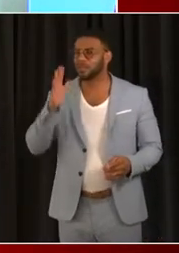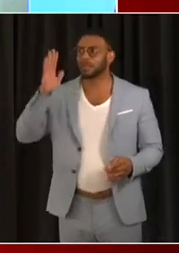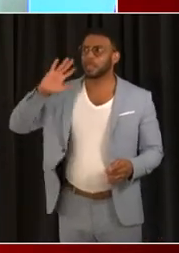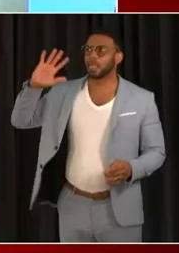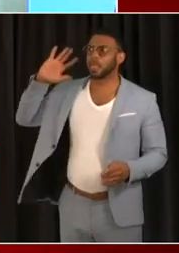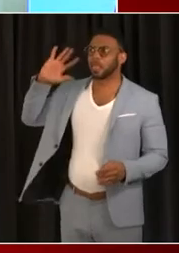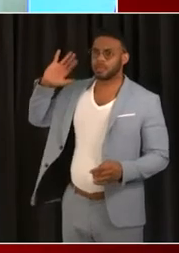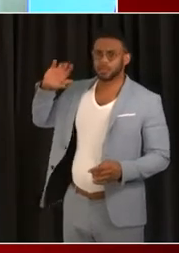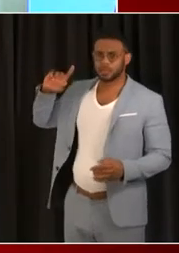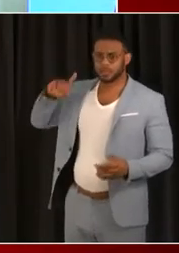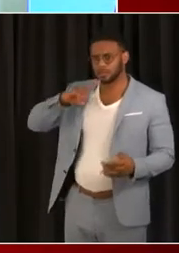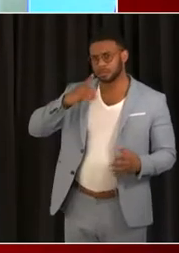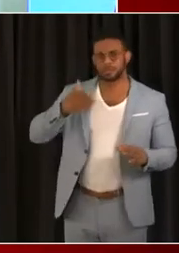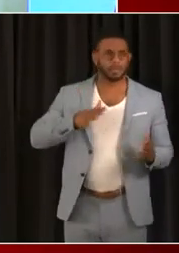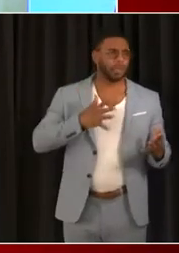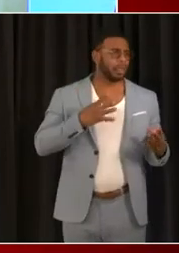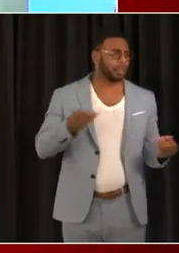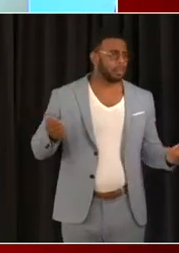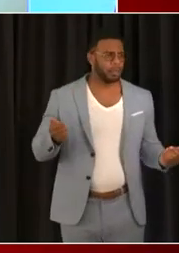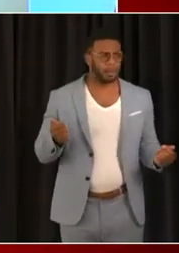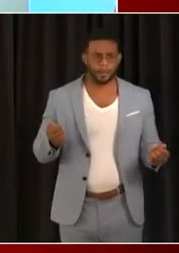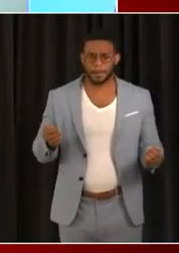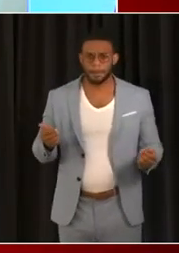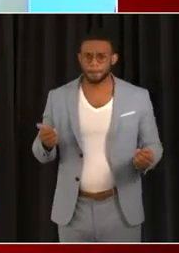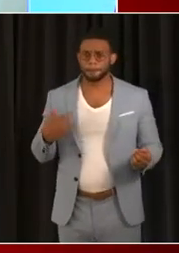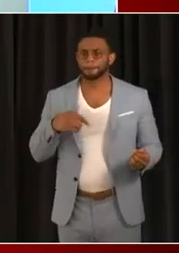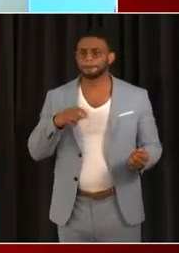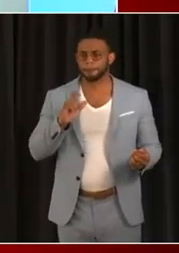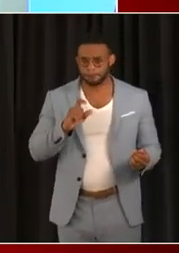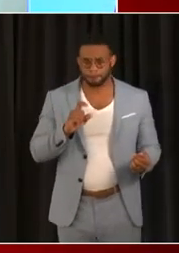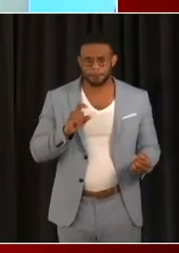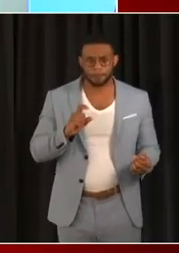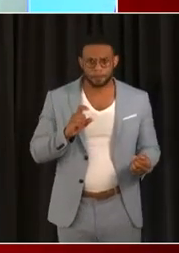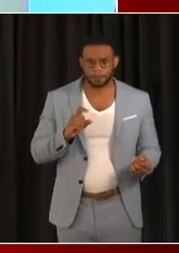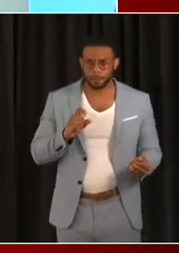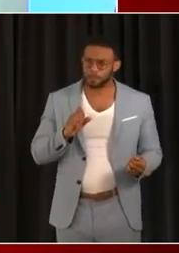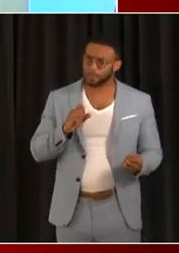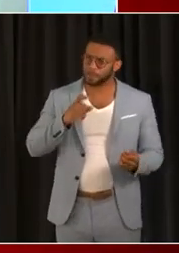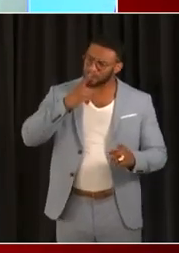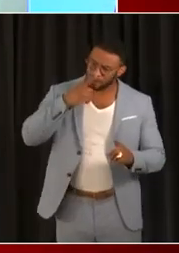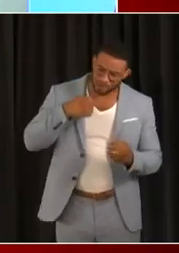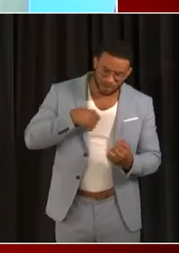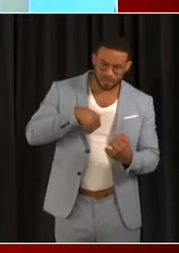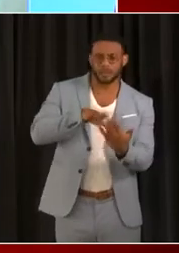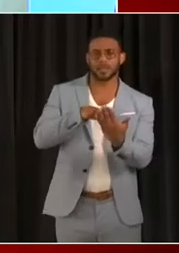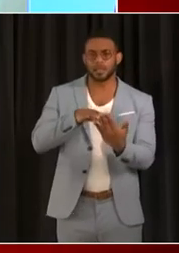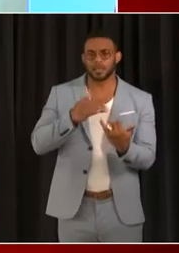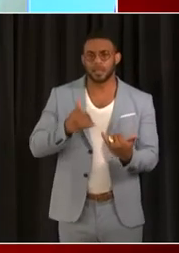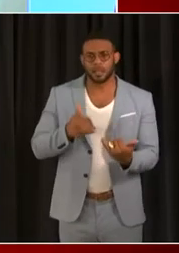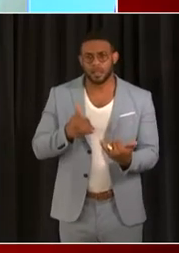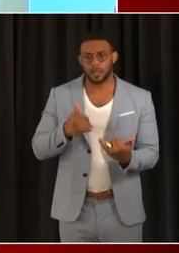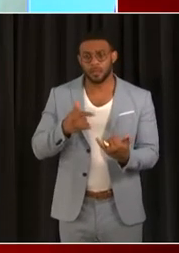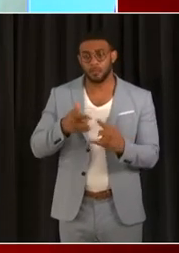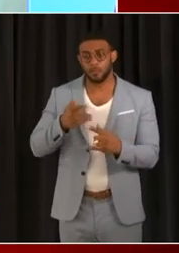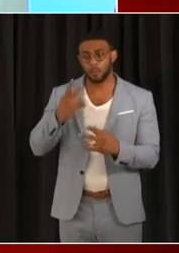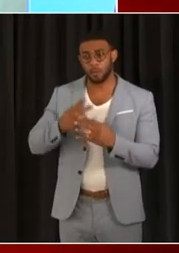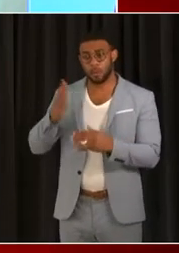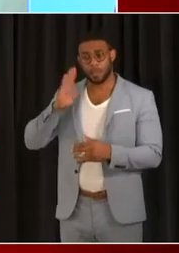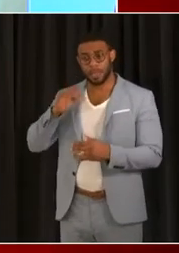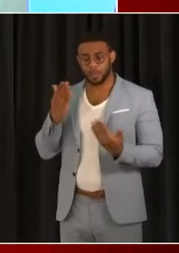the past that is dead and gone. And so we need to hit it head on, both the past and the